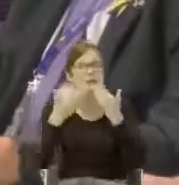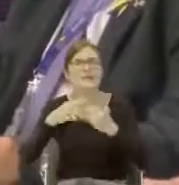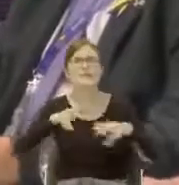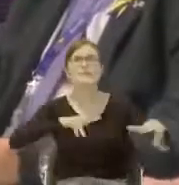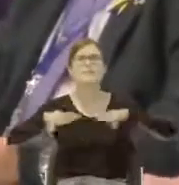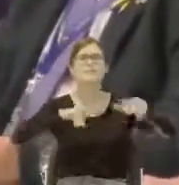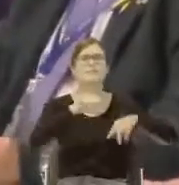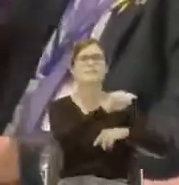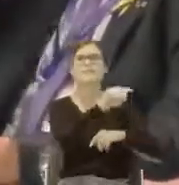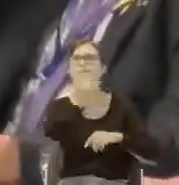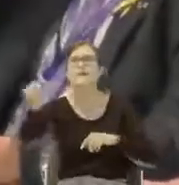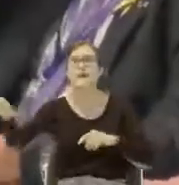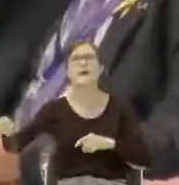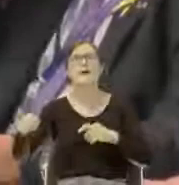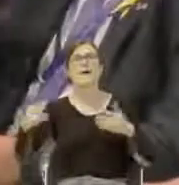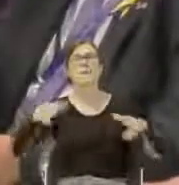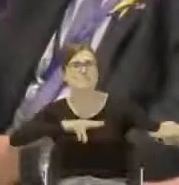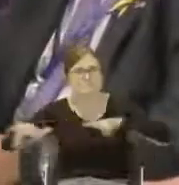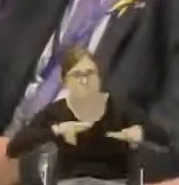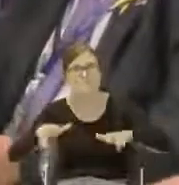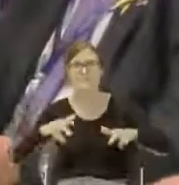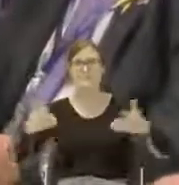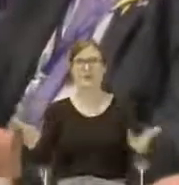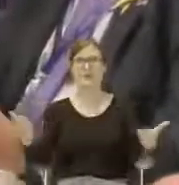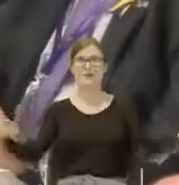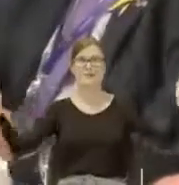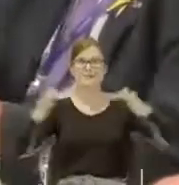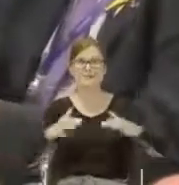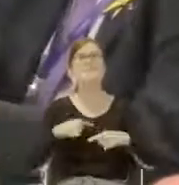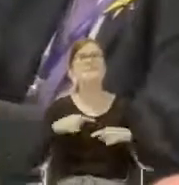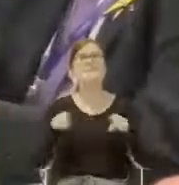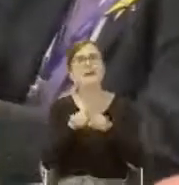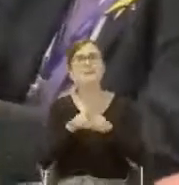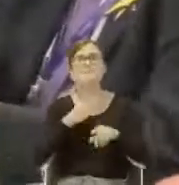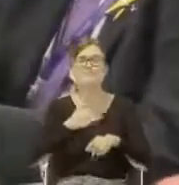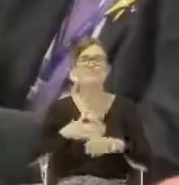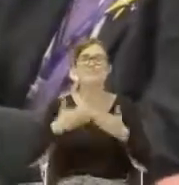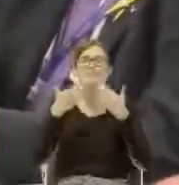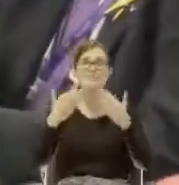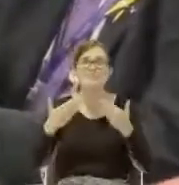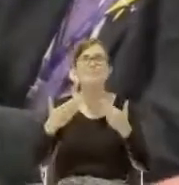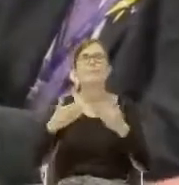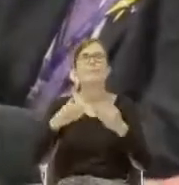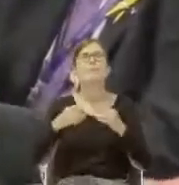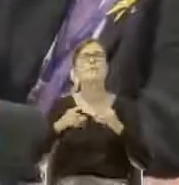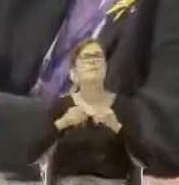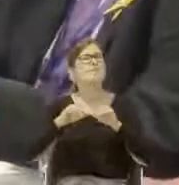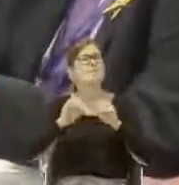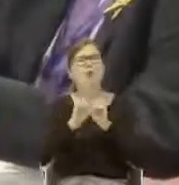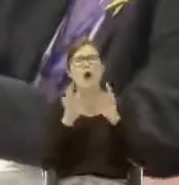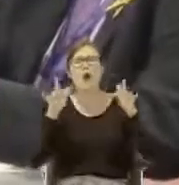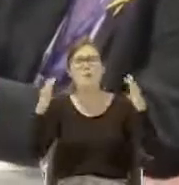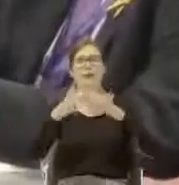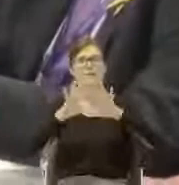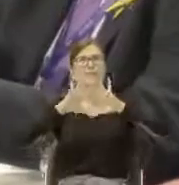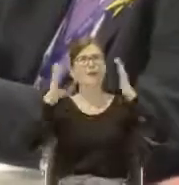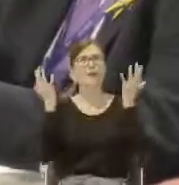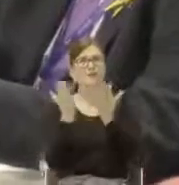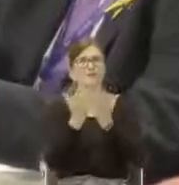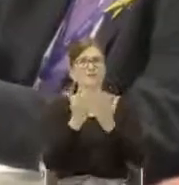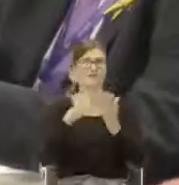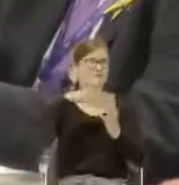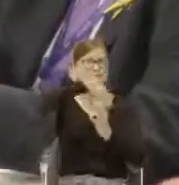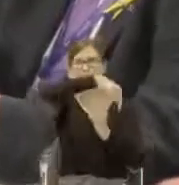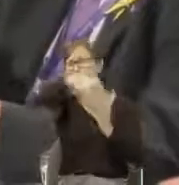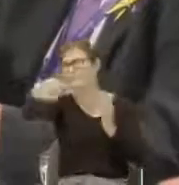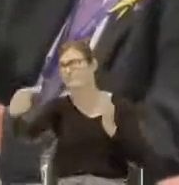Government. I was part of the Global Task Force. I was part of the person who hold the placard outside the General Assembly, hashtag listen